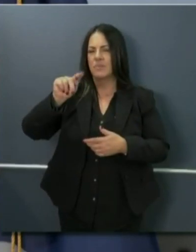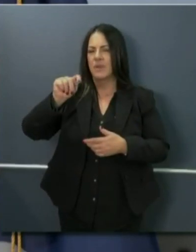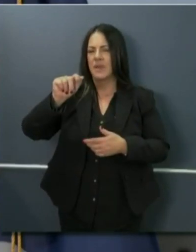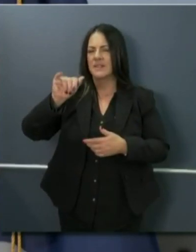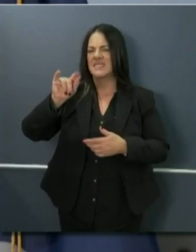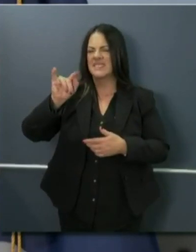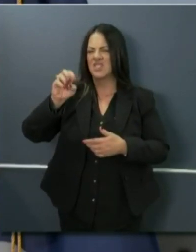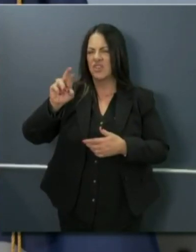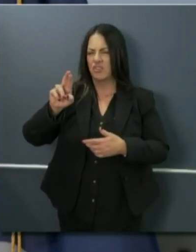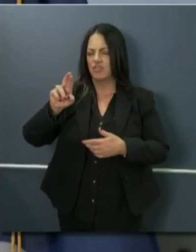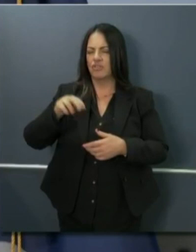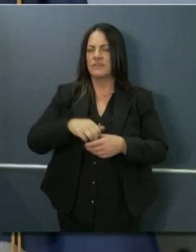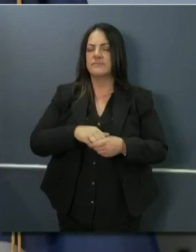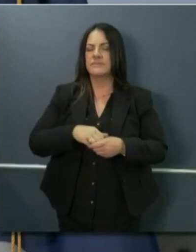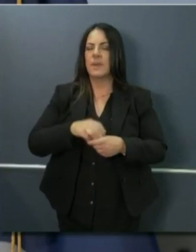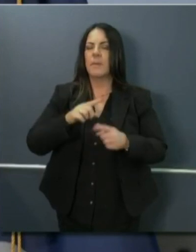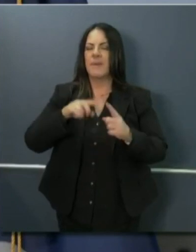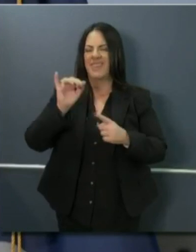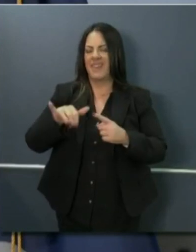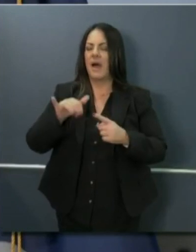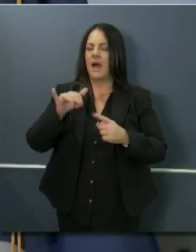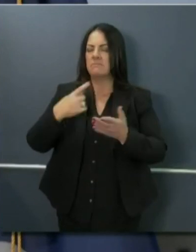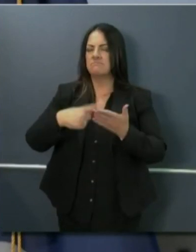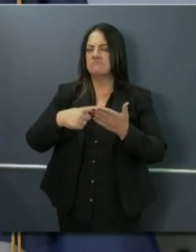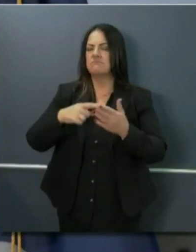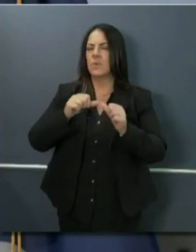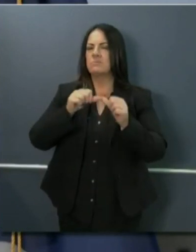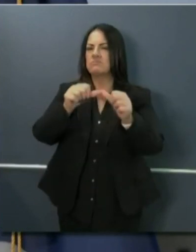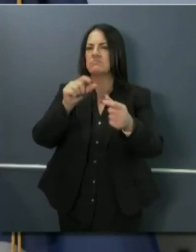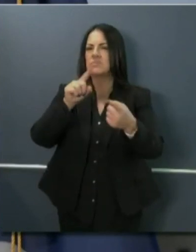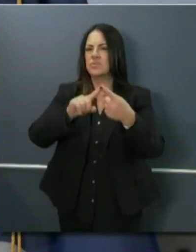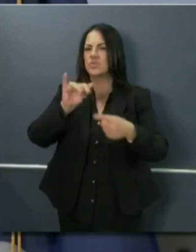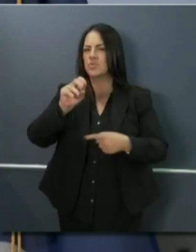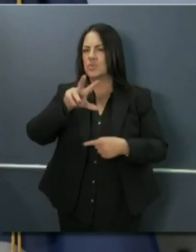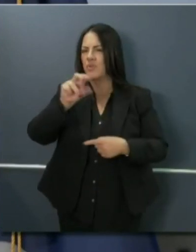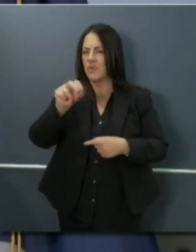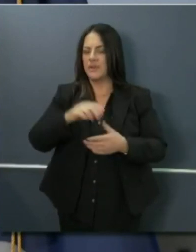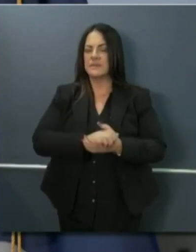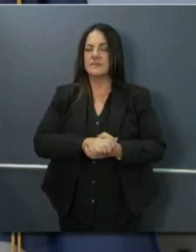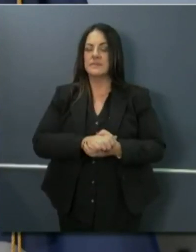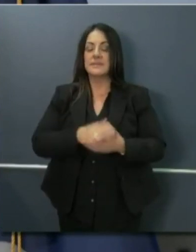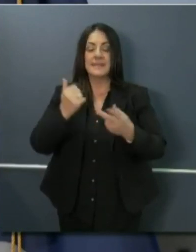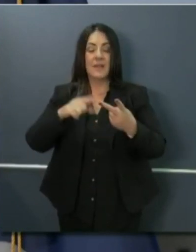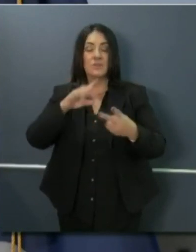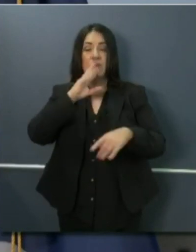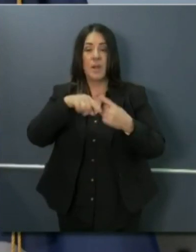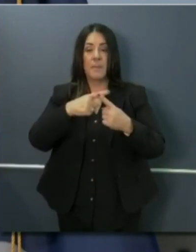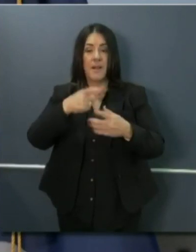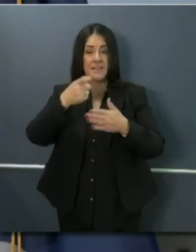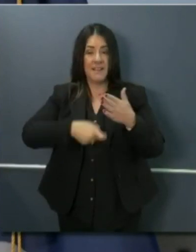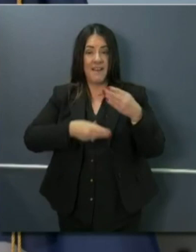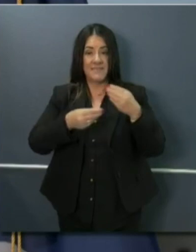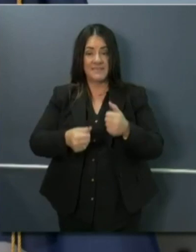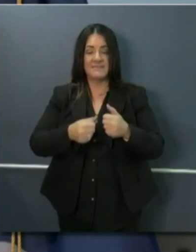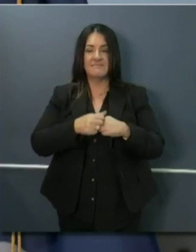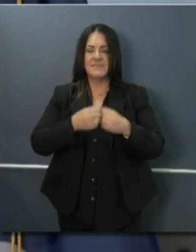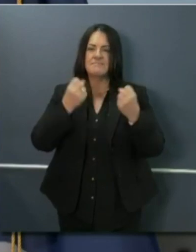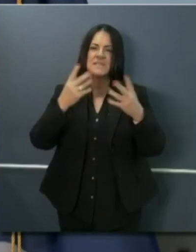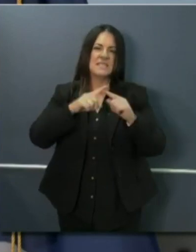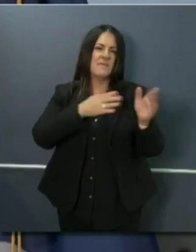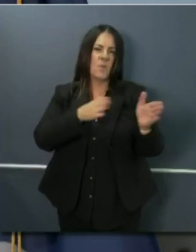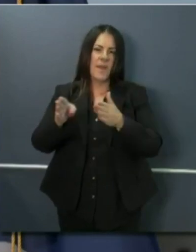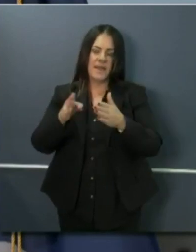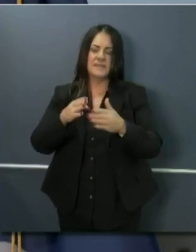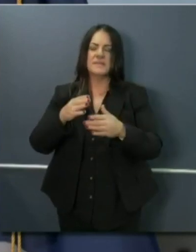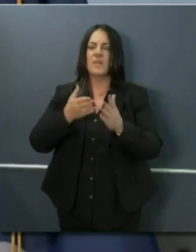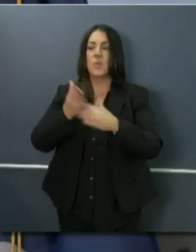through June 30th. Let me speak about the costs. The costs are being borne in a myriad of ways within the system, by the